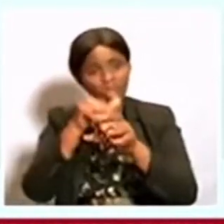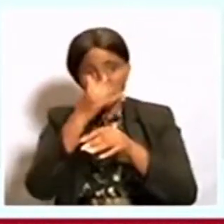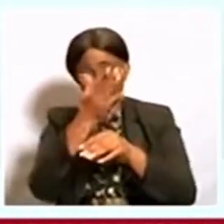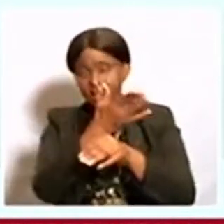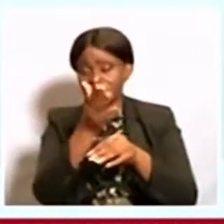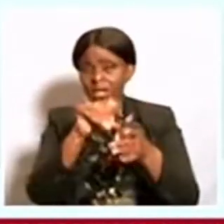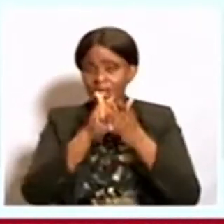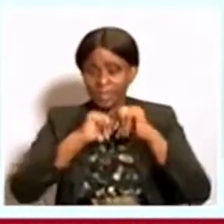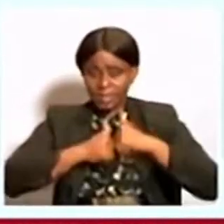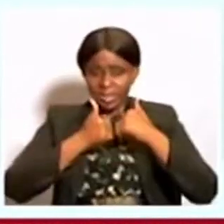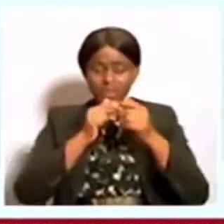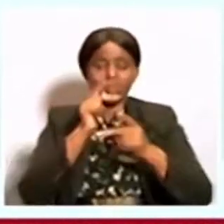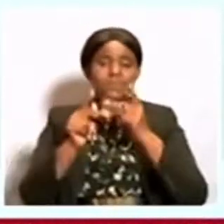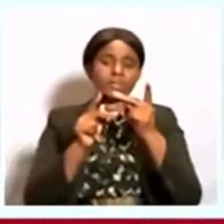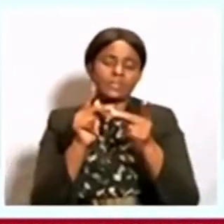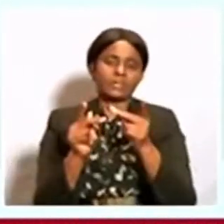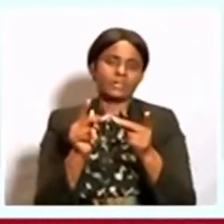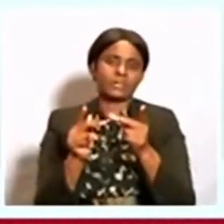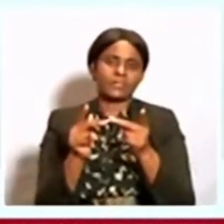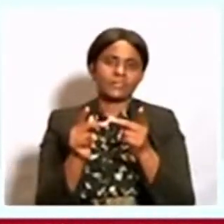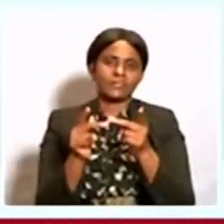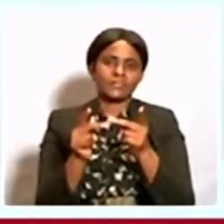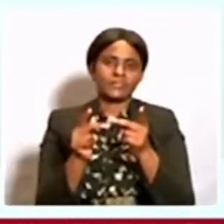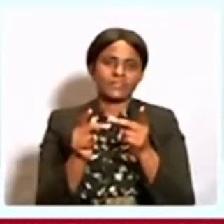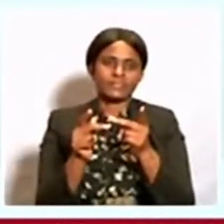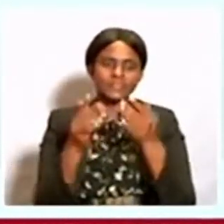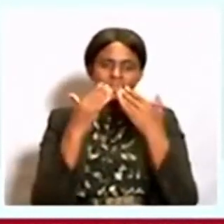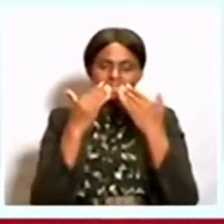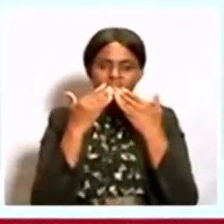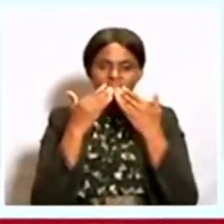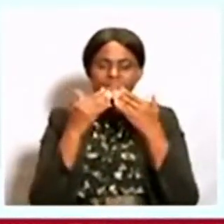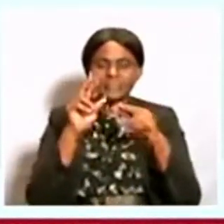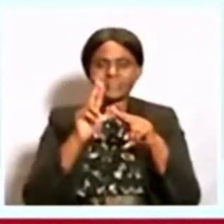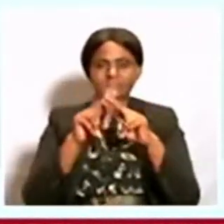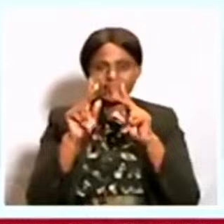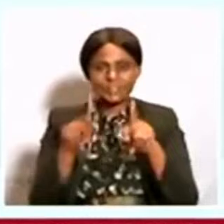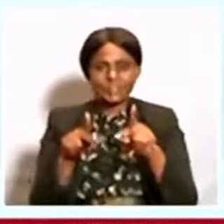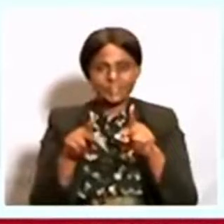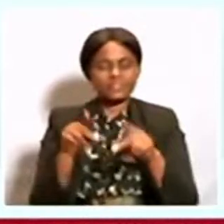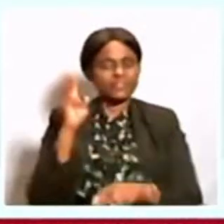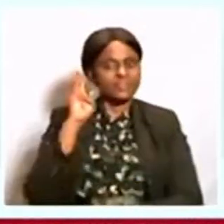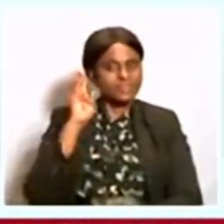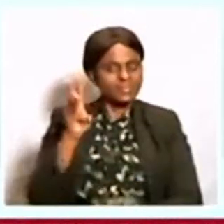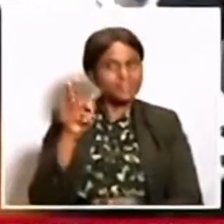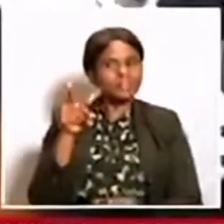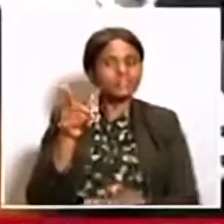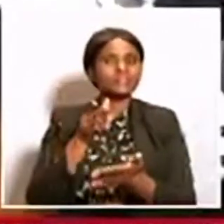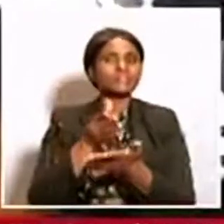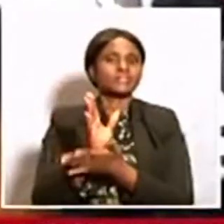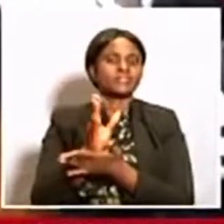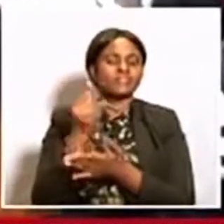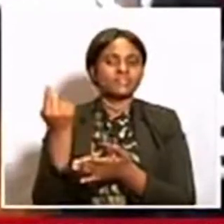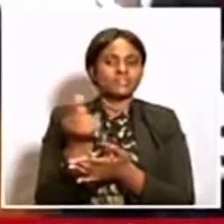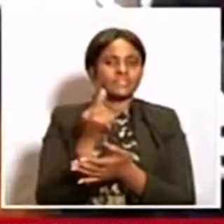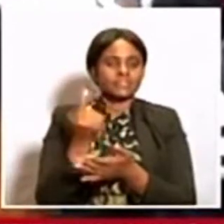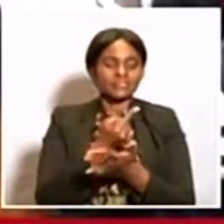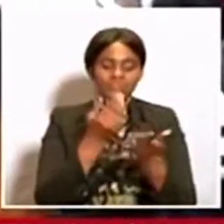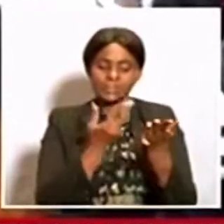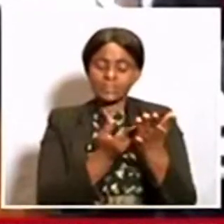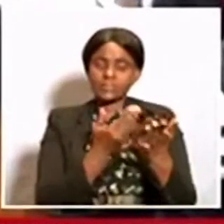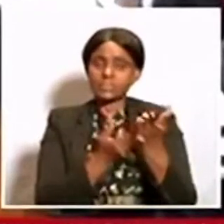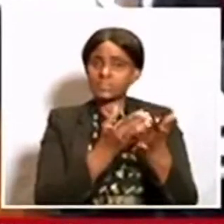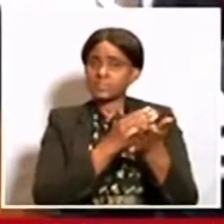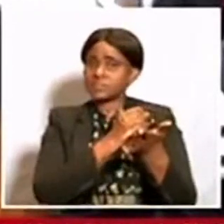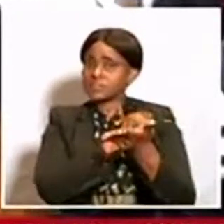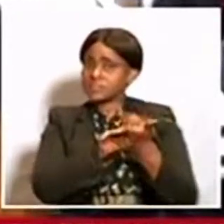we are proceeding. Yes, Honorable Ngombe. Yeah, then Chair, Honorable. you are correct, only that here the